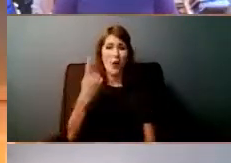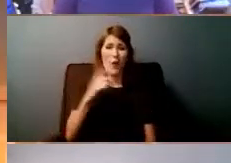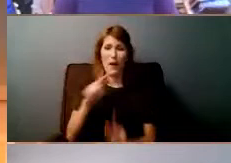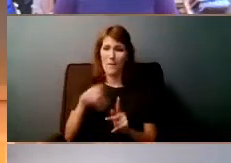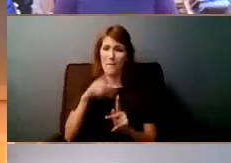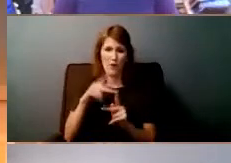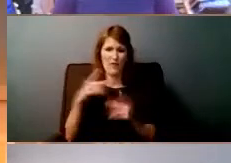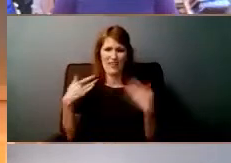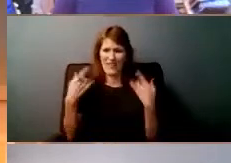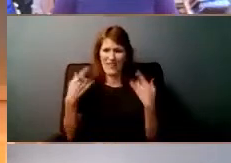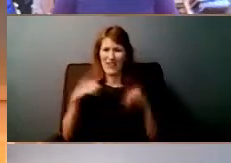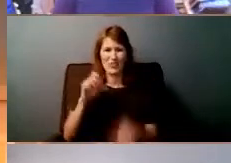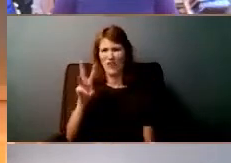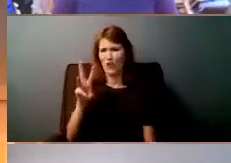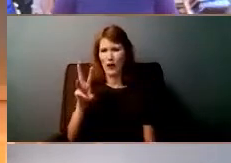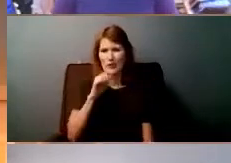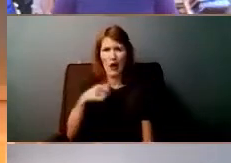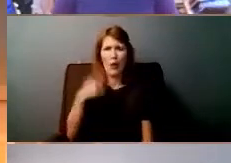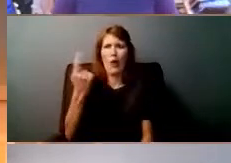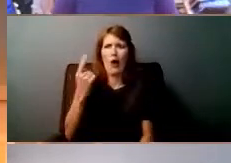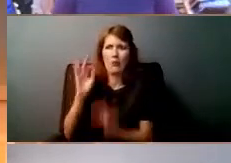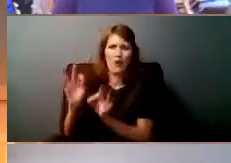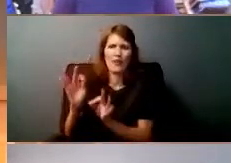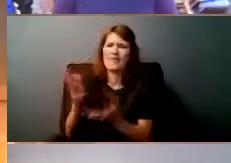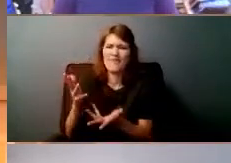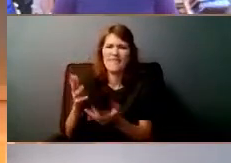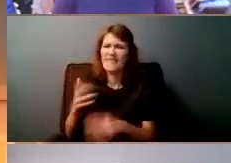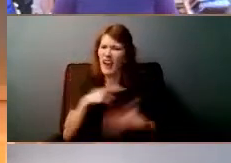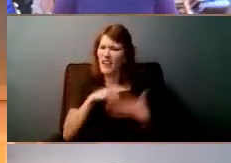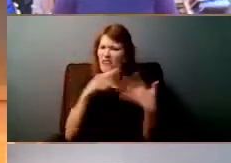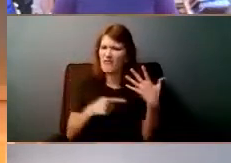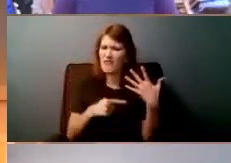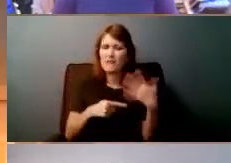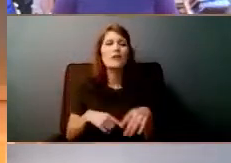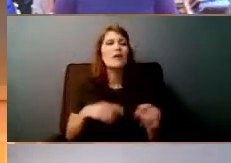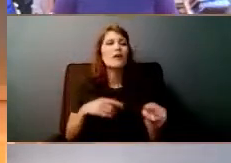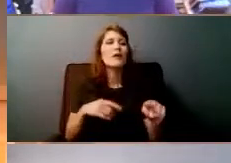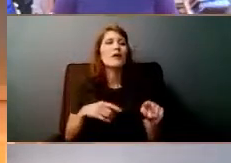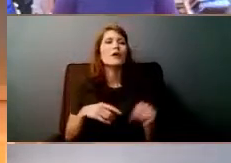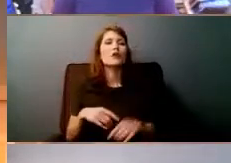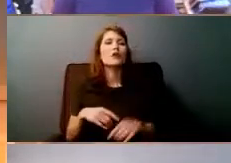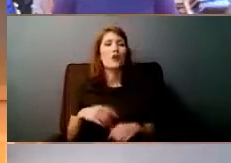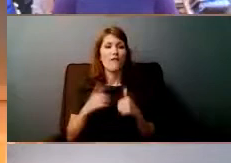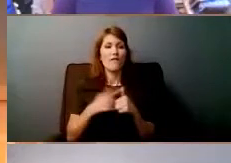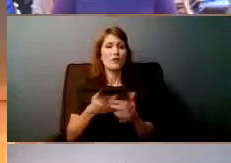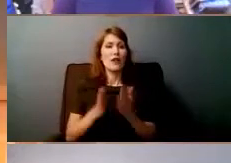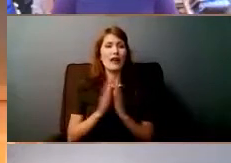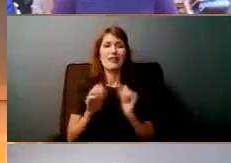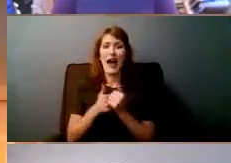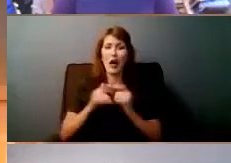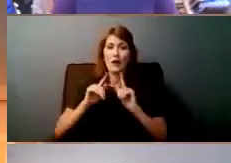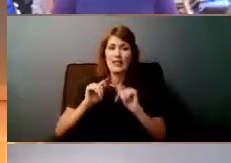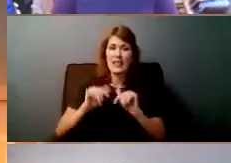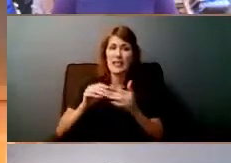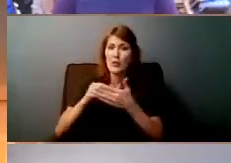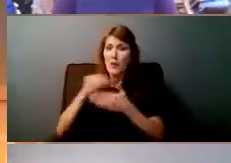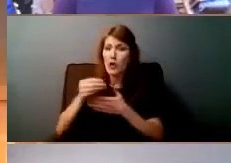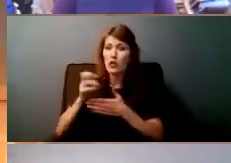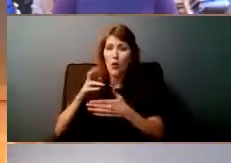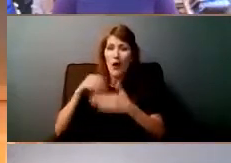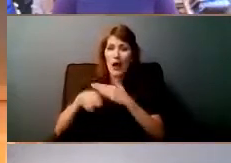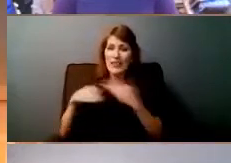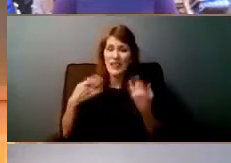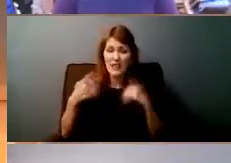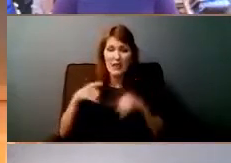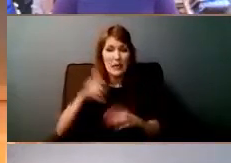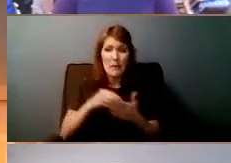there. So number one is, how do your attendees purchase or otherwise gain access to the event? Do they need to buy tickets? Do they need to site